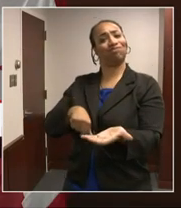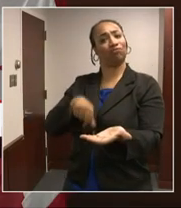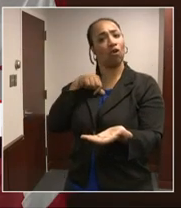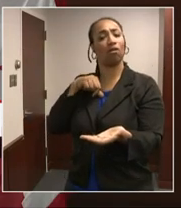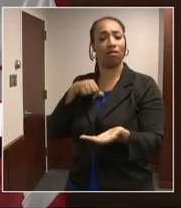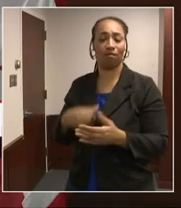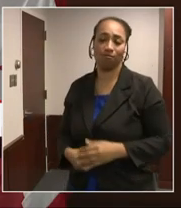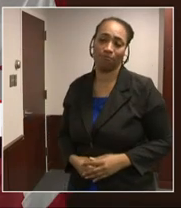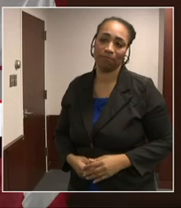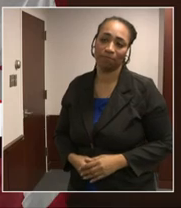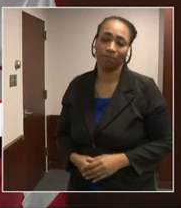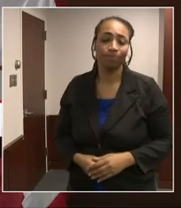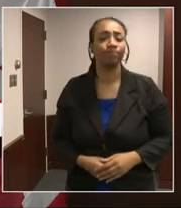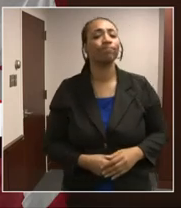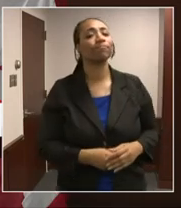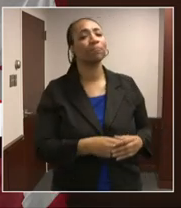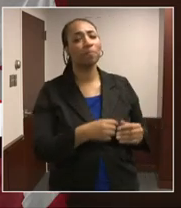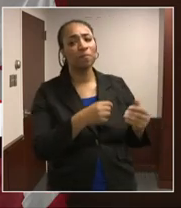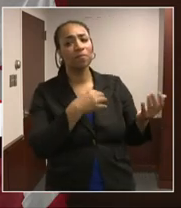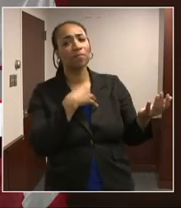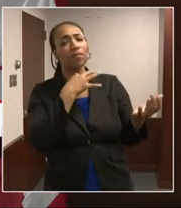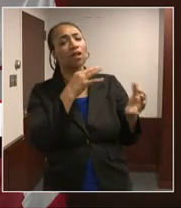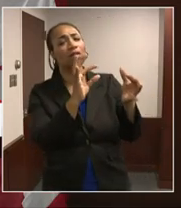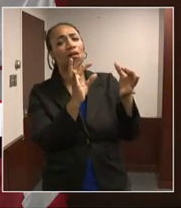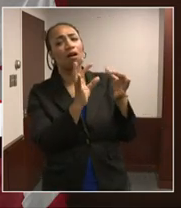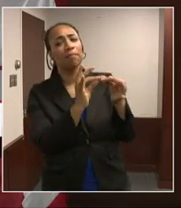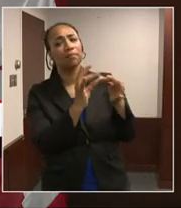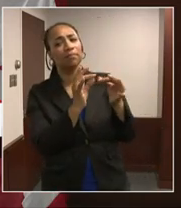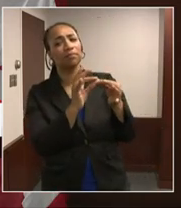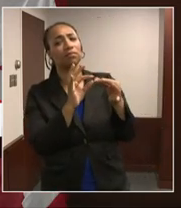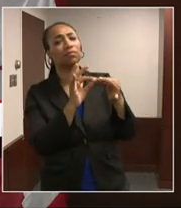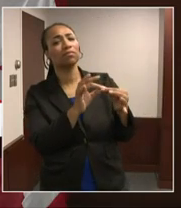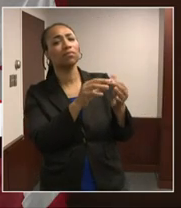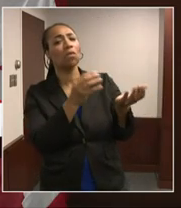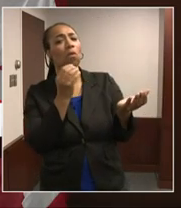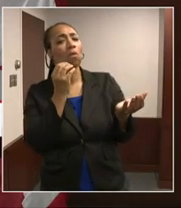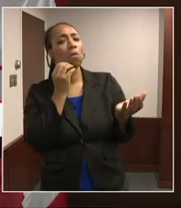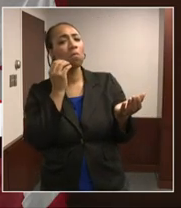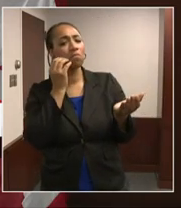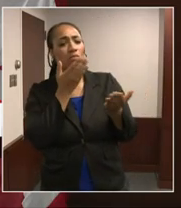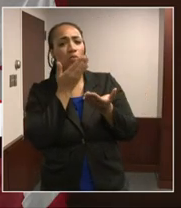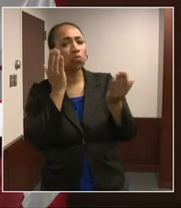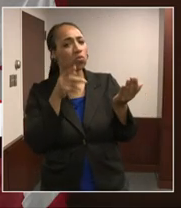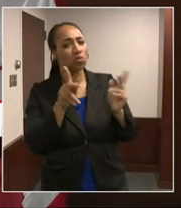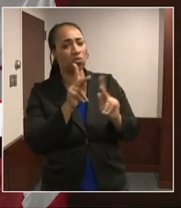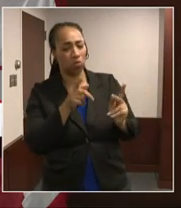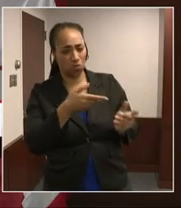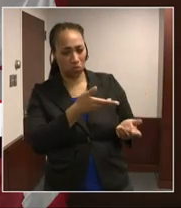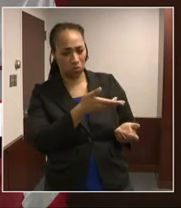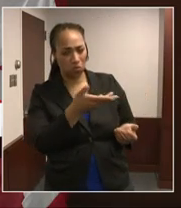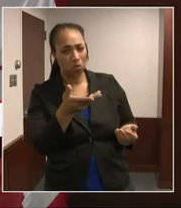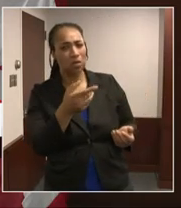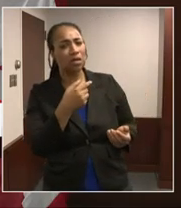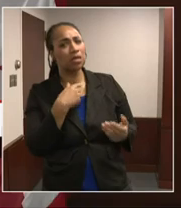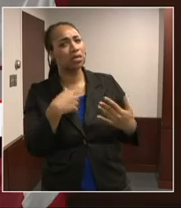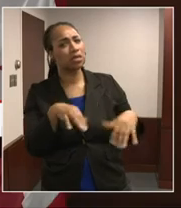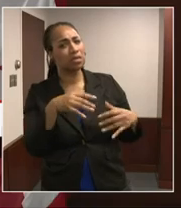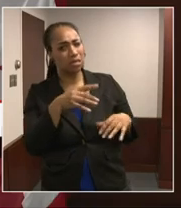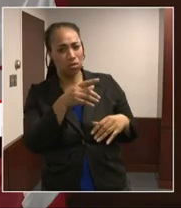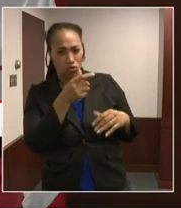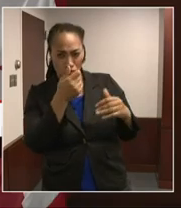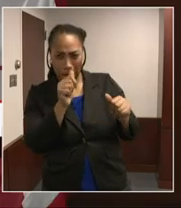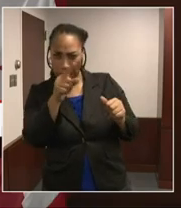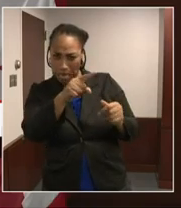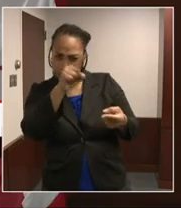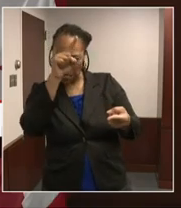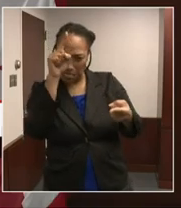over figures about improving homelessness and public safety numbers like that, is it frustrating when the president comes out and says basically